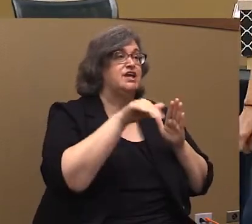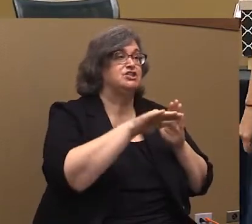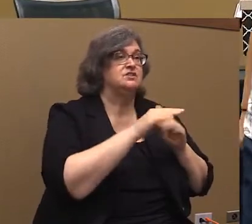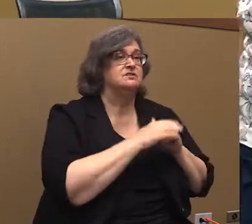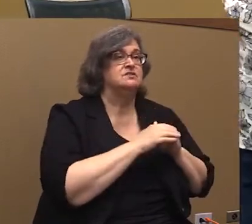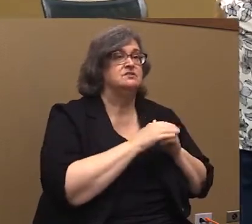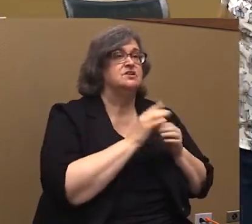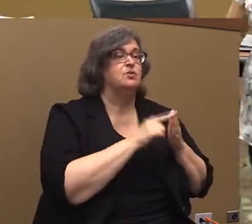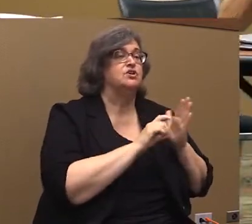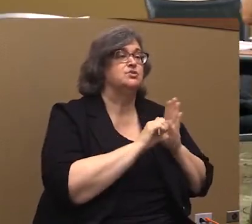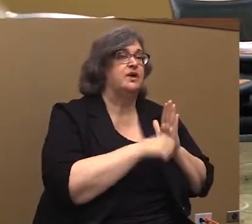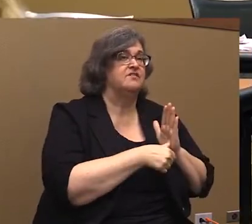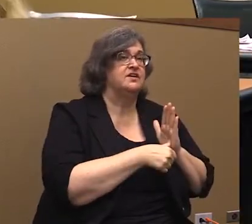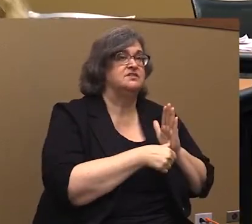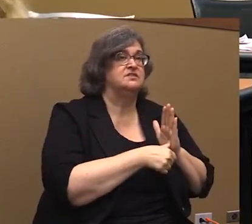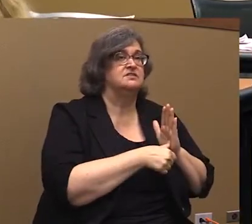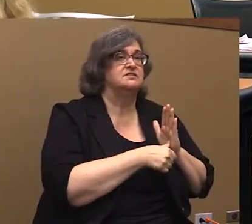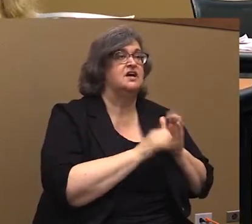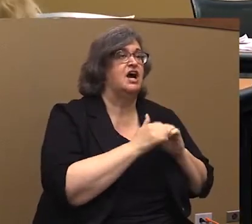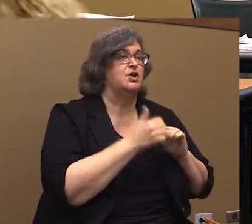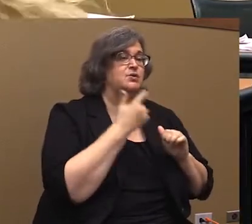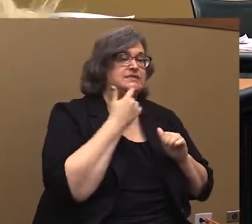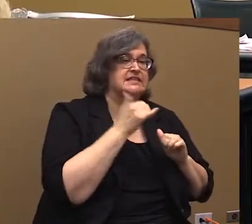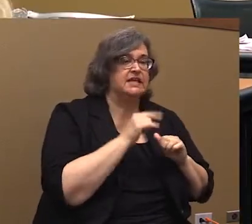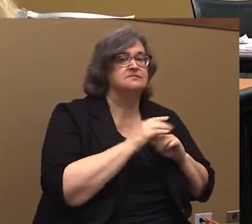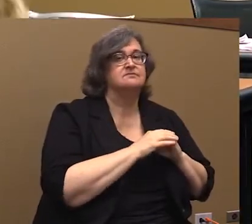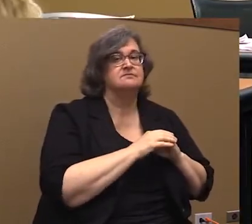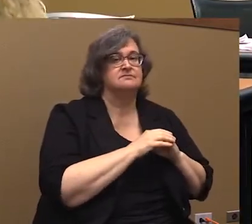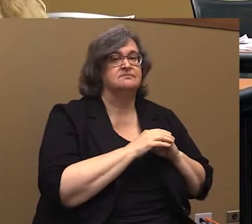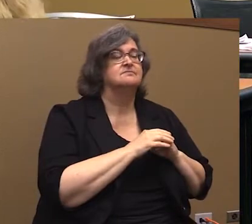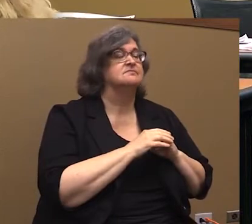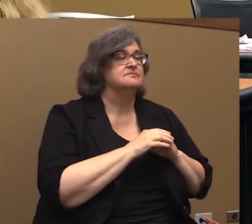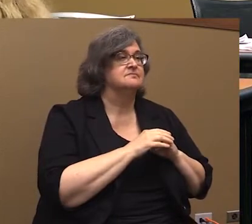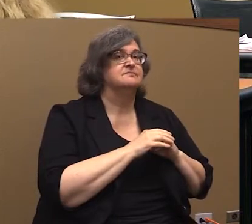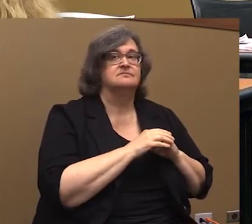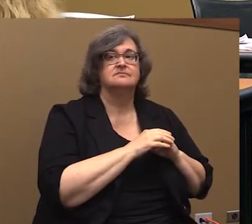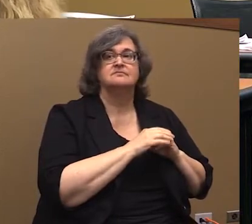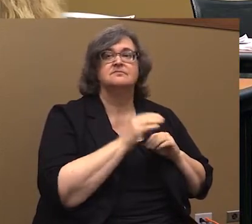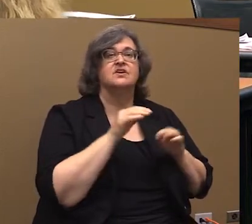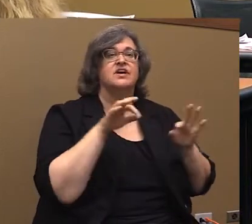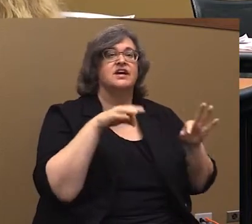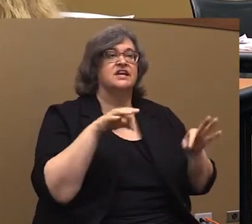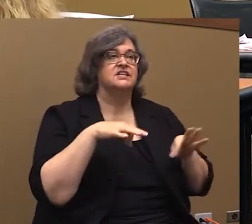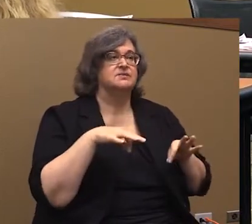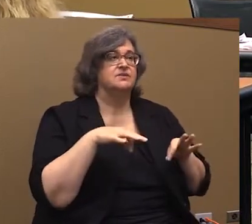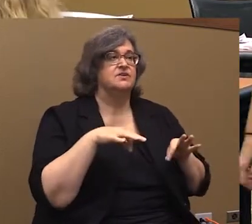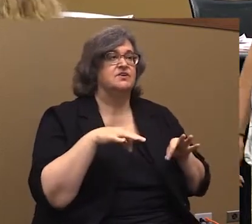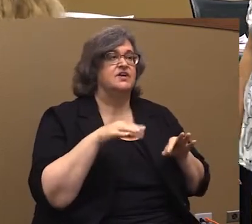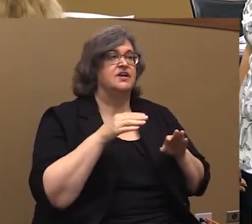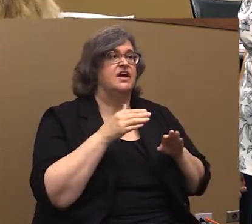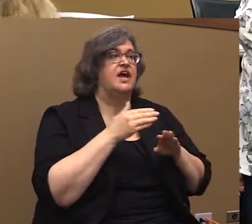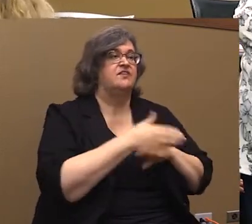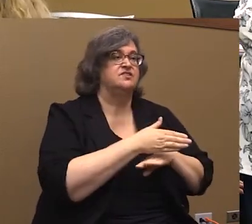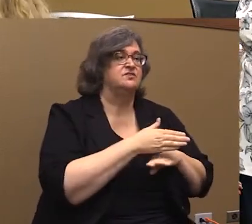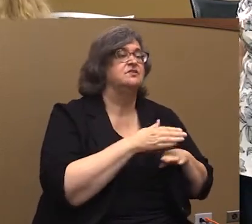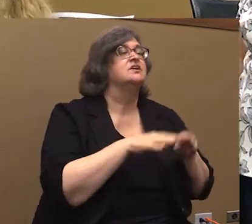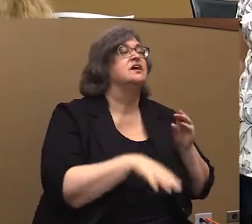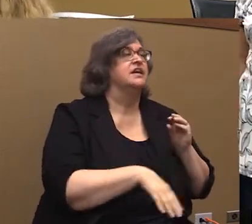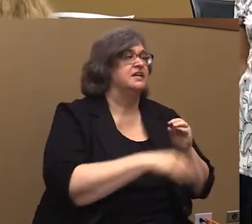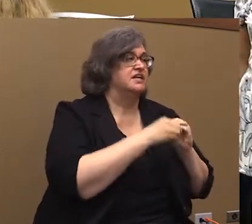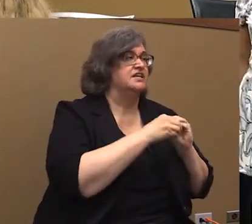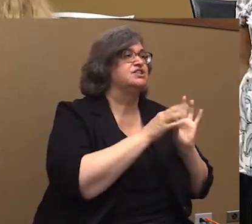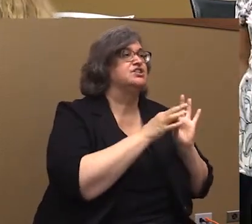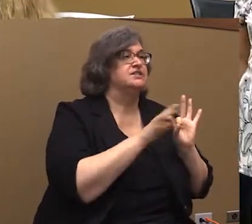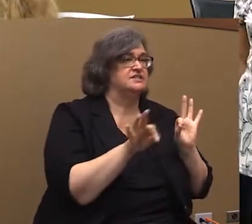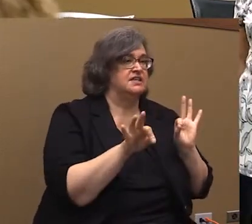Different facial expressions, Okay, facial expressions can help. intonation, what you emphasize. Which, how you